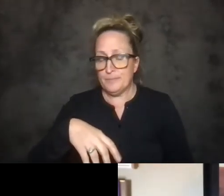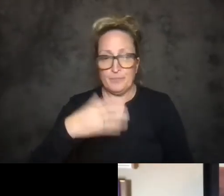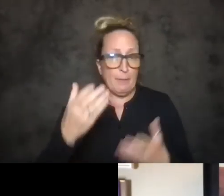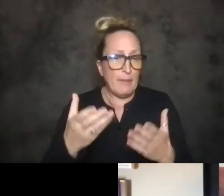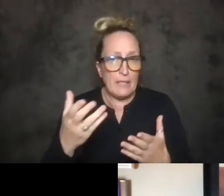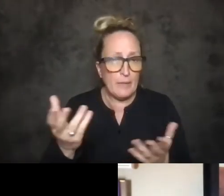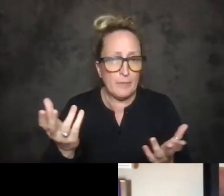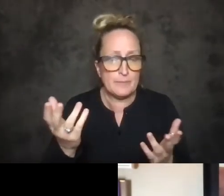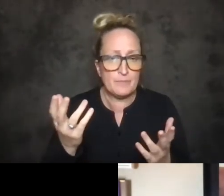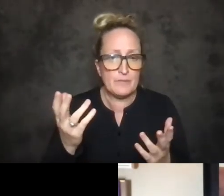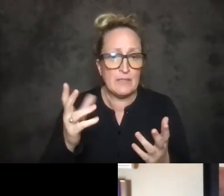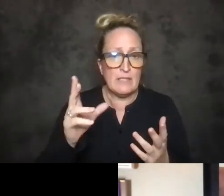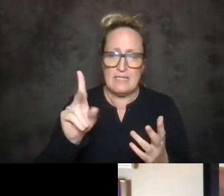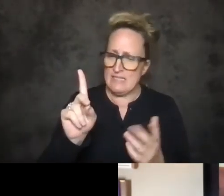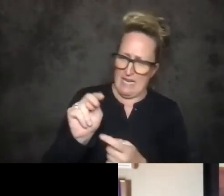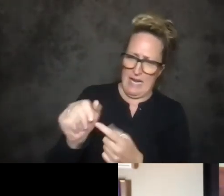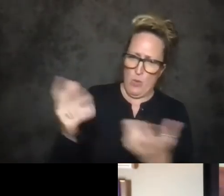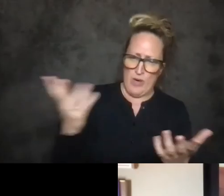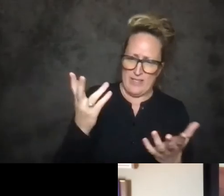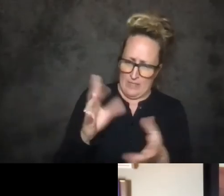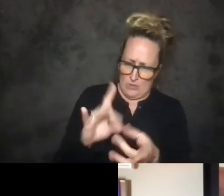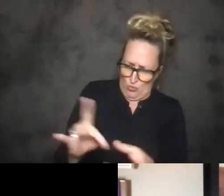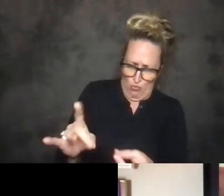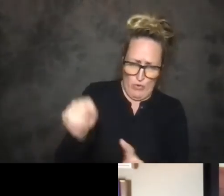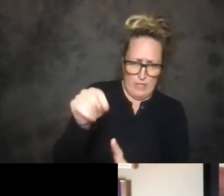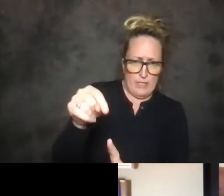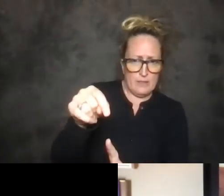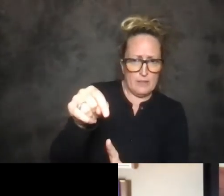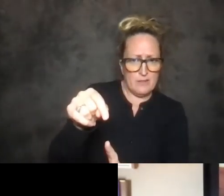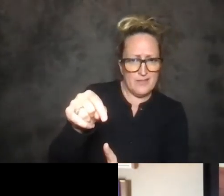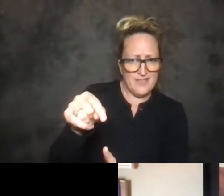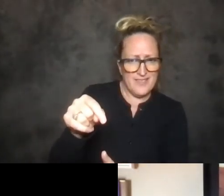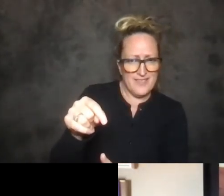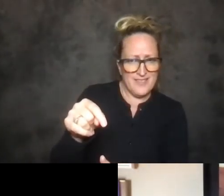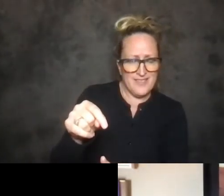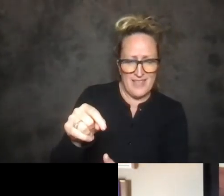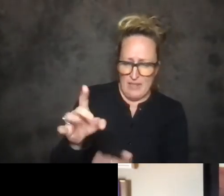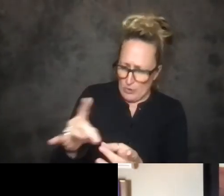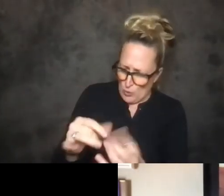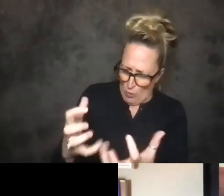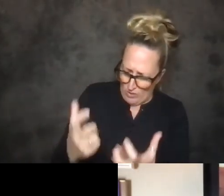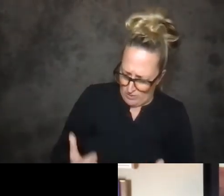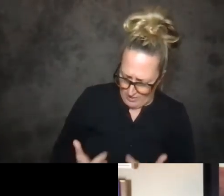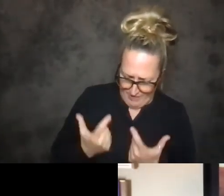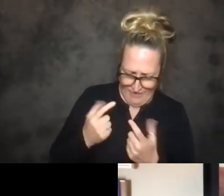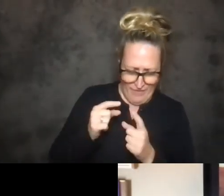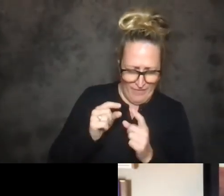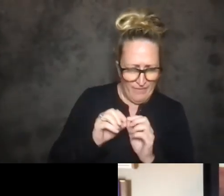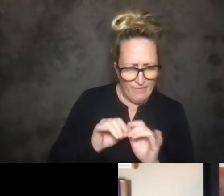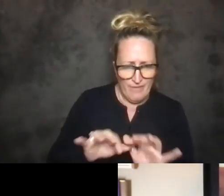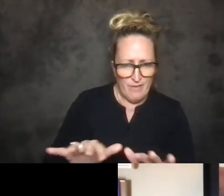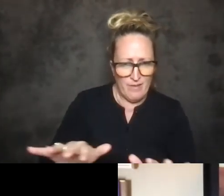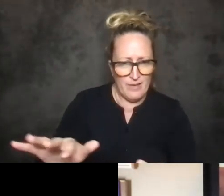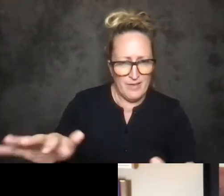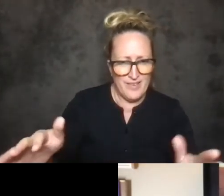it's in DNA, what is it? It's stories. They want to live. You know,